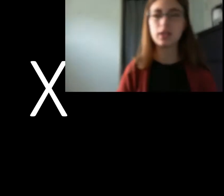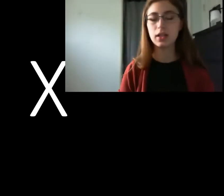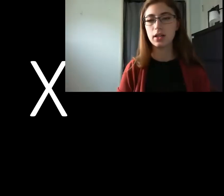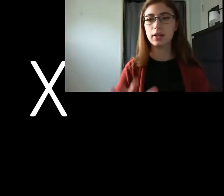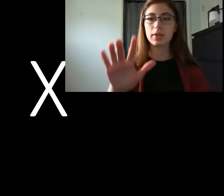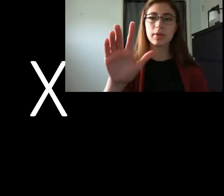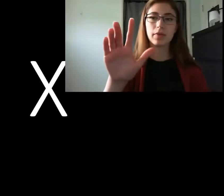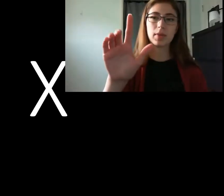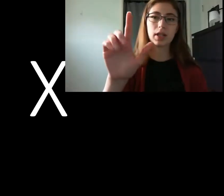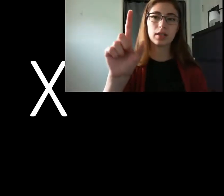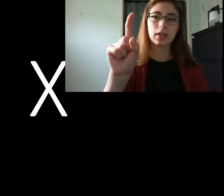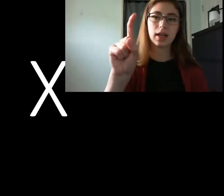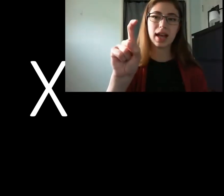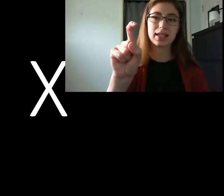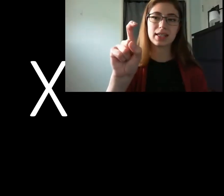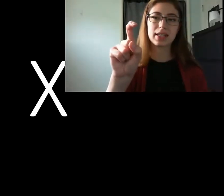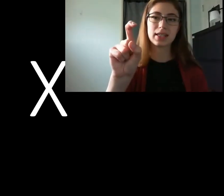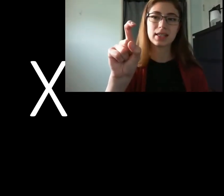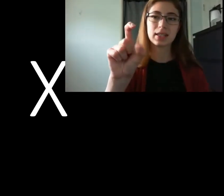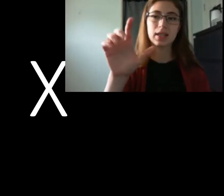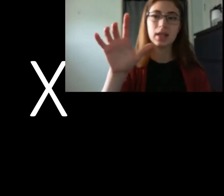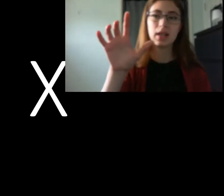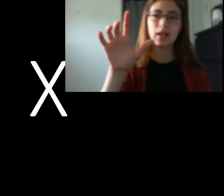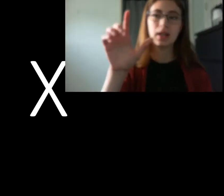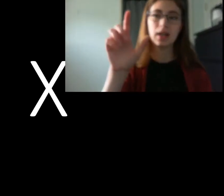hand. You can watch me form it again. X,